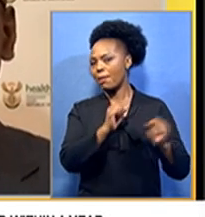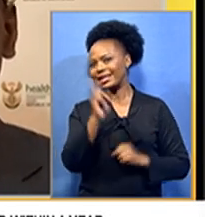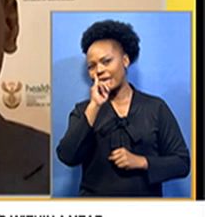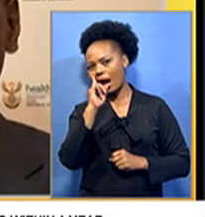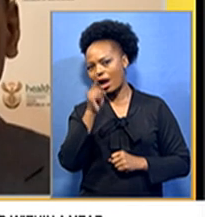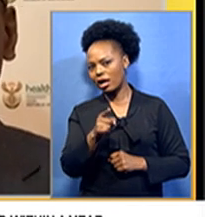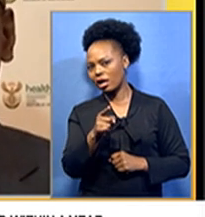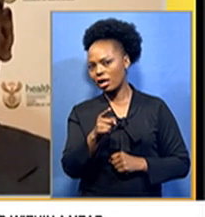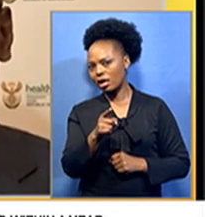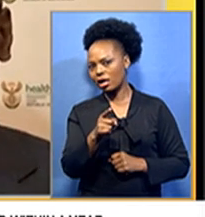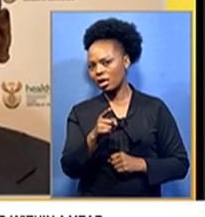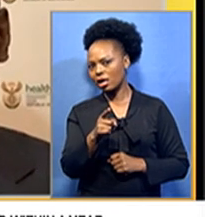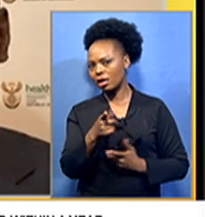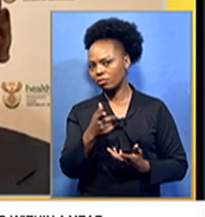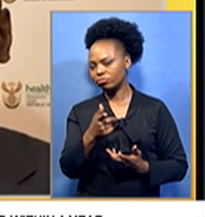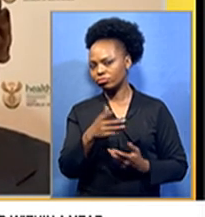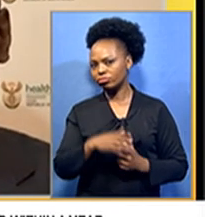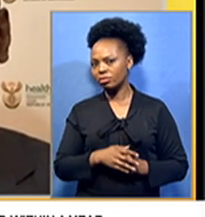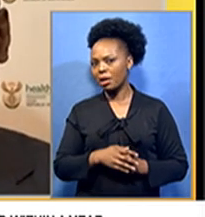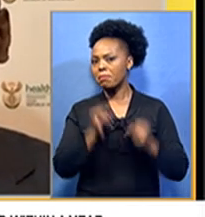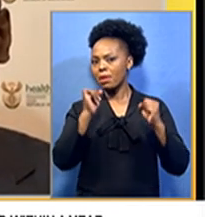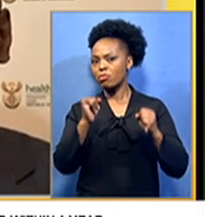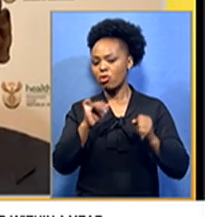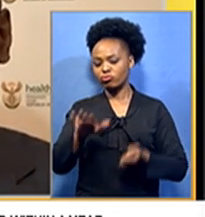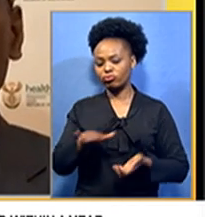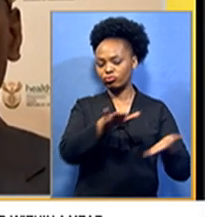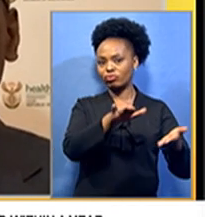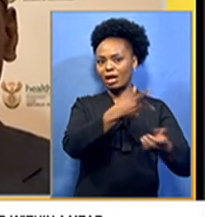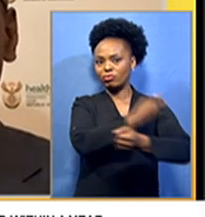administered to the healthcare workers? The